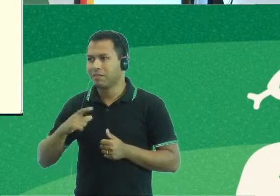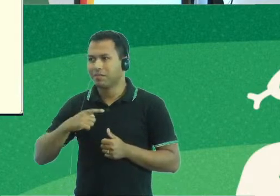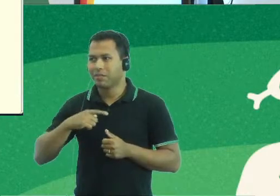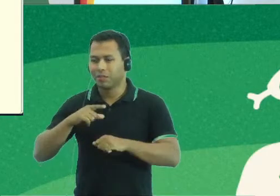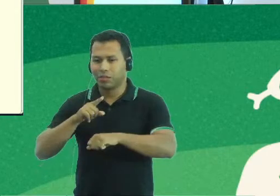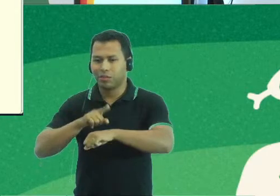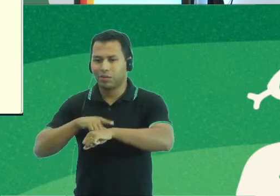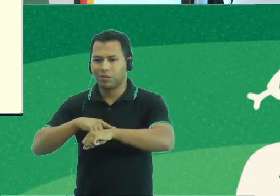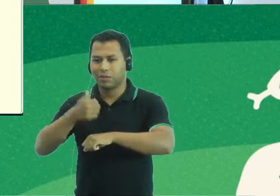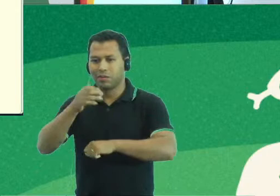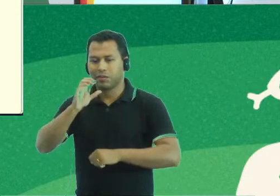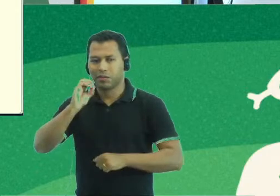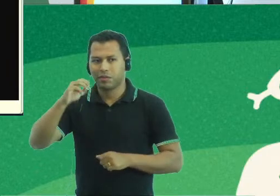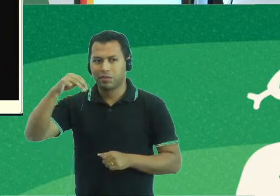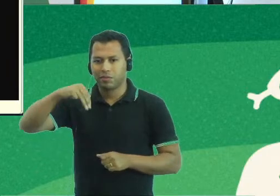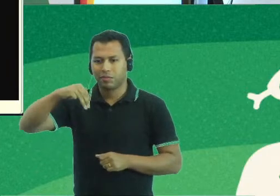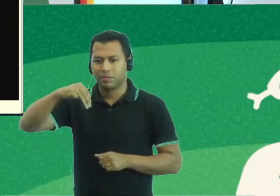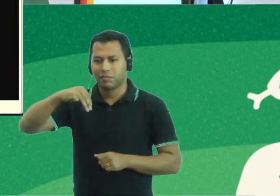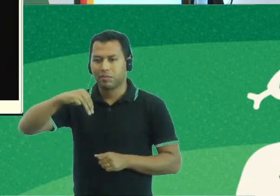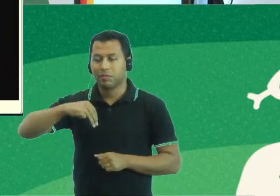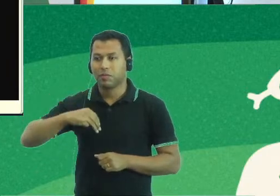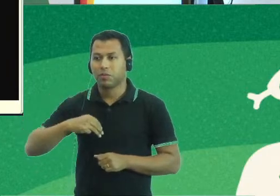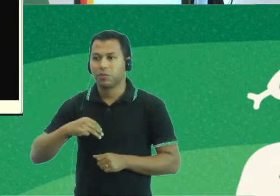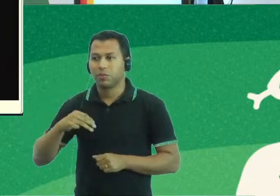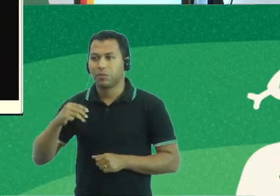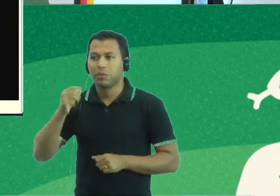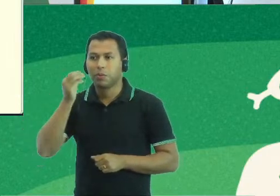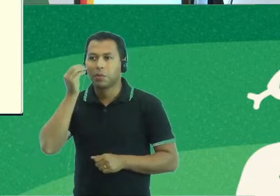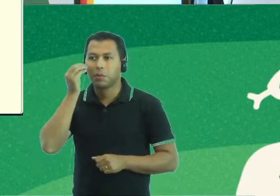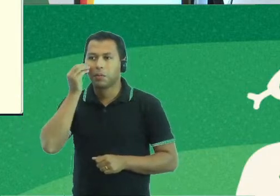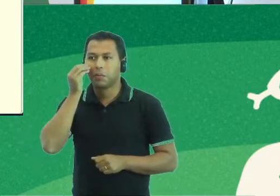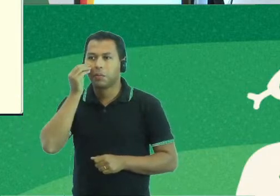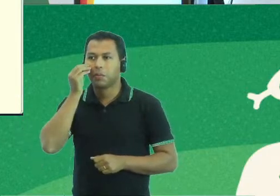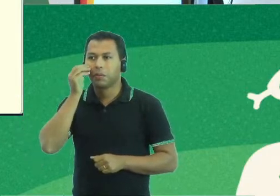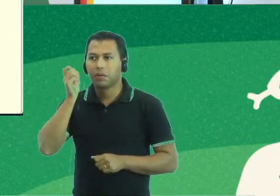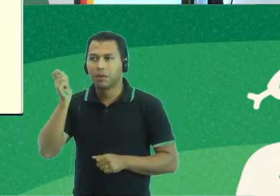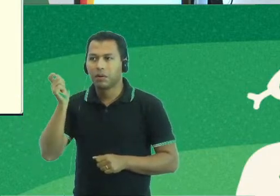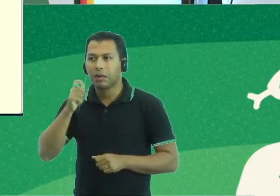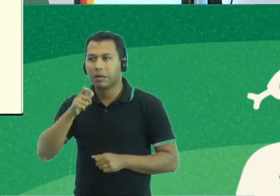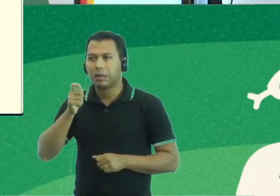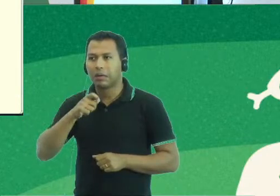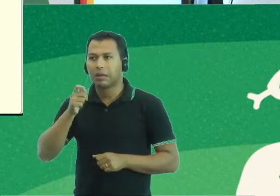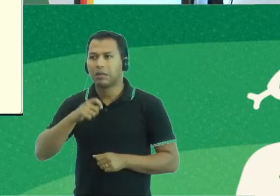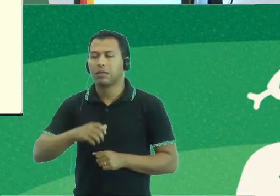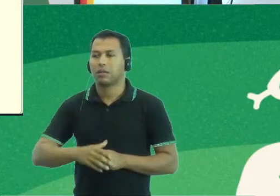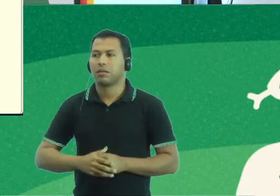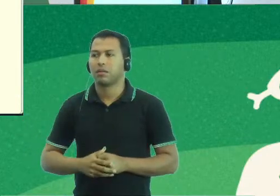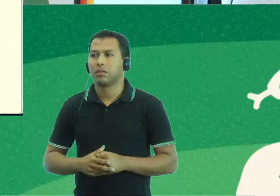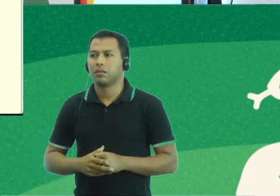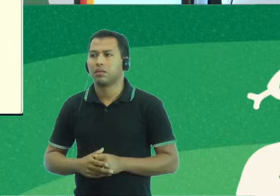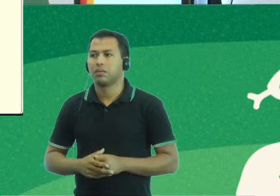Yeah, I think all those 502 bad gateways probably from when I stopped the server.